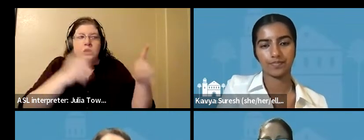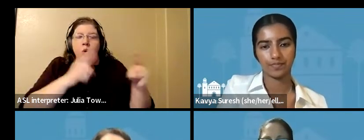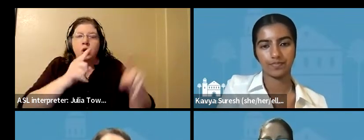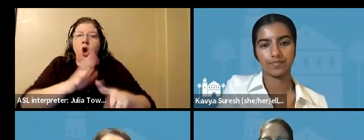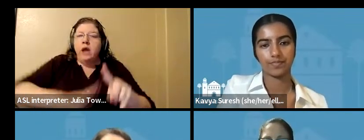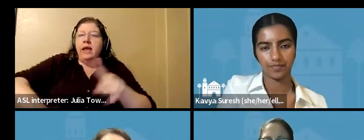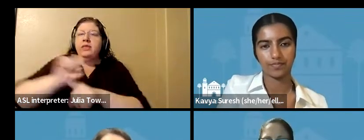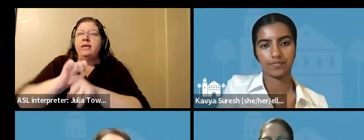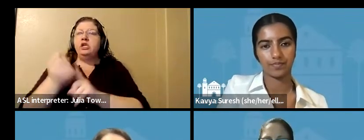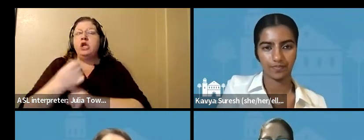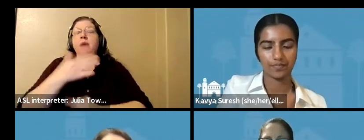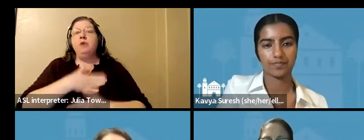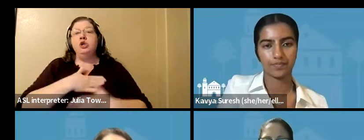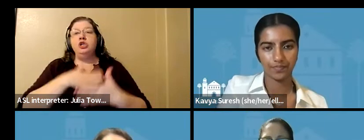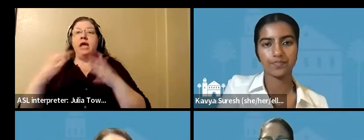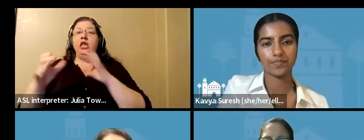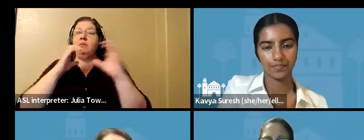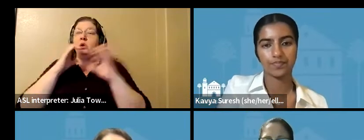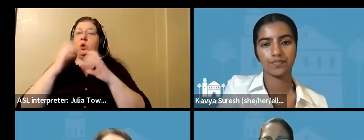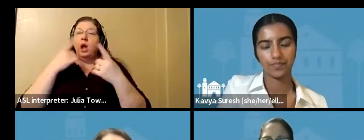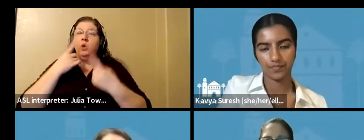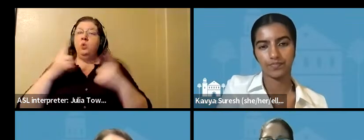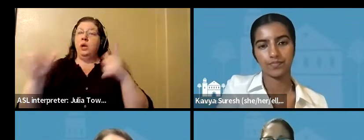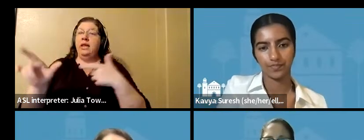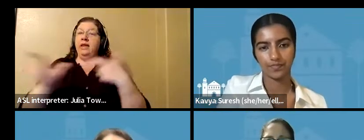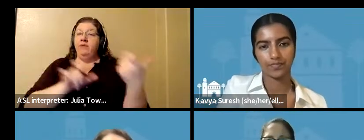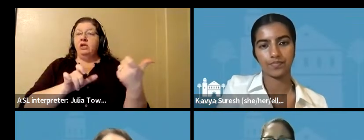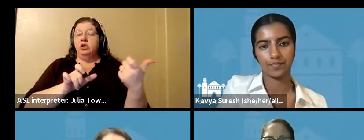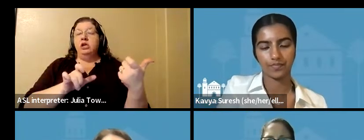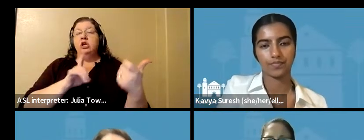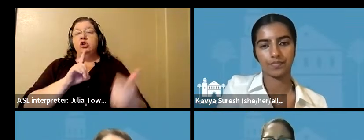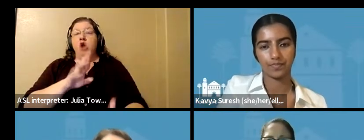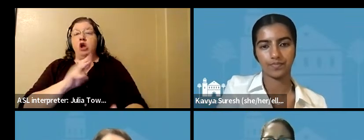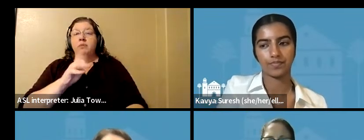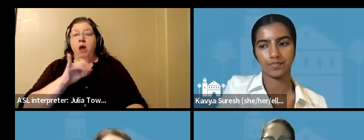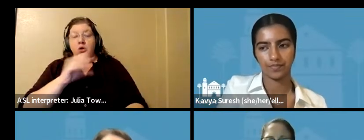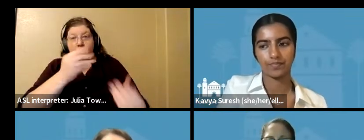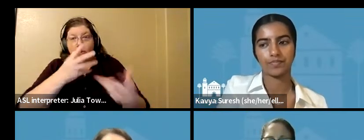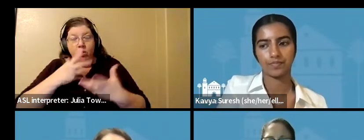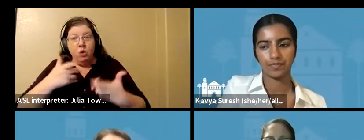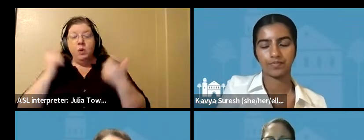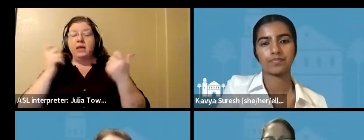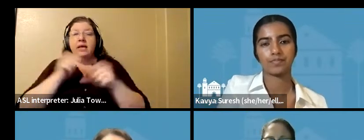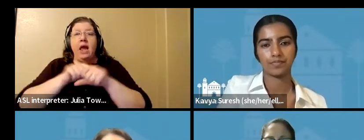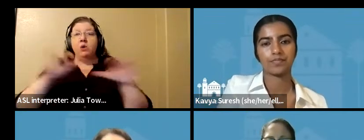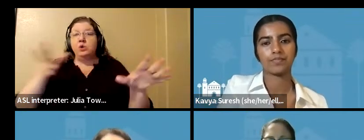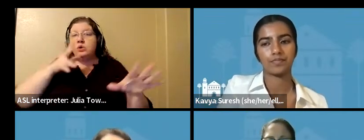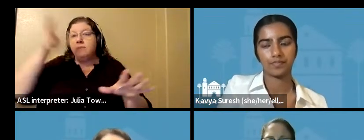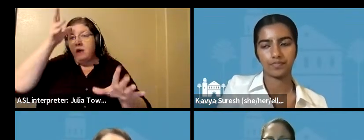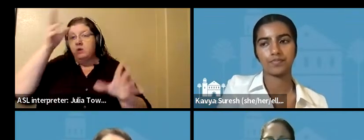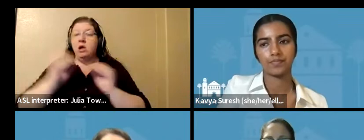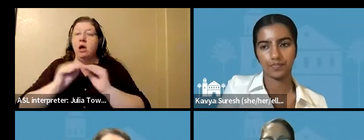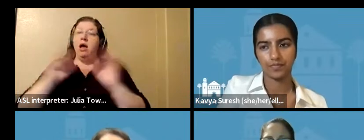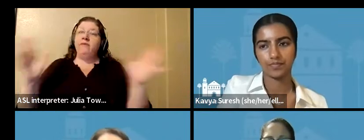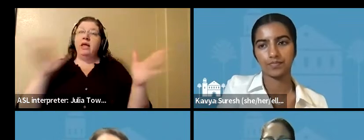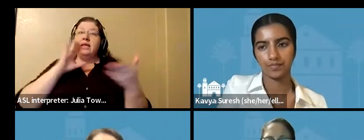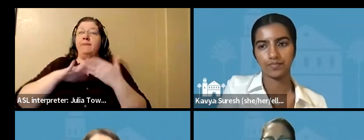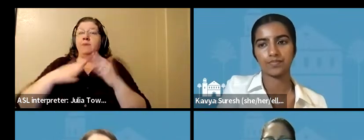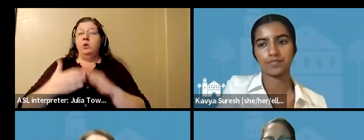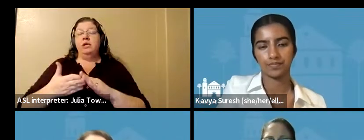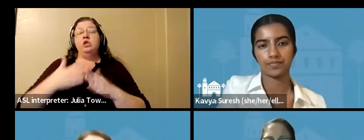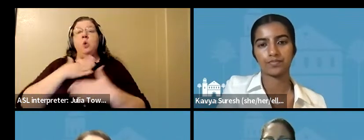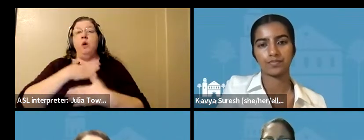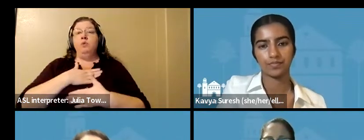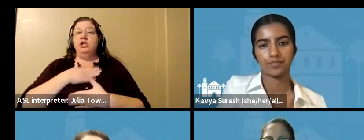appreciate the communications, how quickly and efficient you are, Dr. Maldonado, getting the word out, getting it out to the parents and obviously in the community. So appreciate